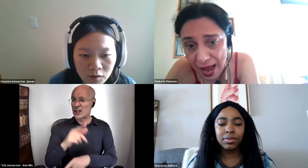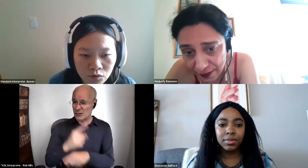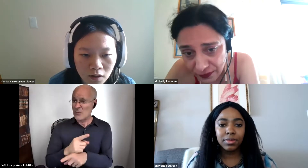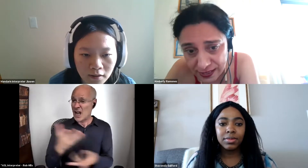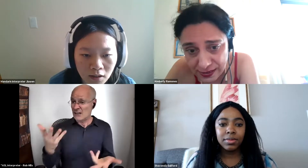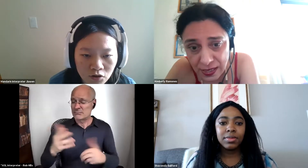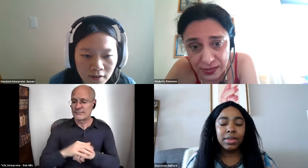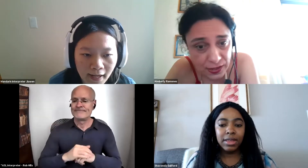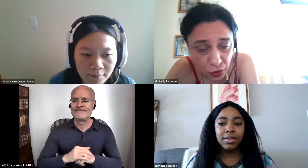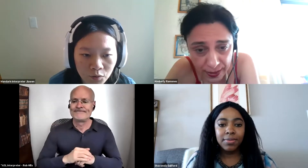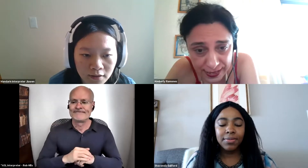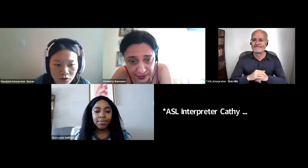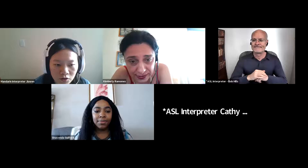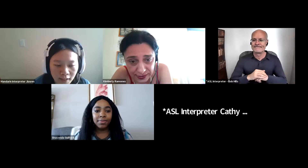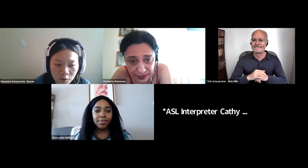of service.